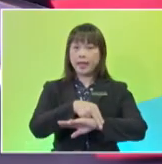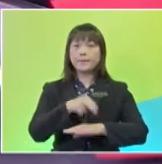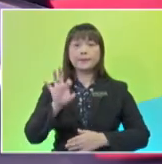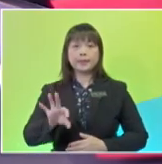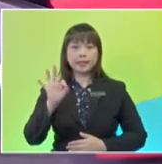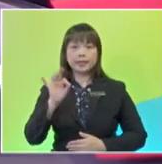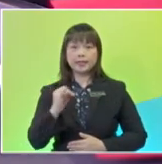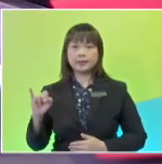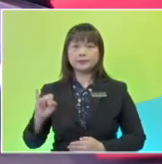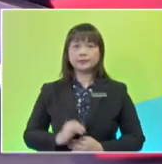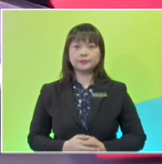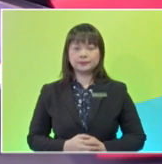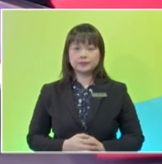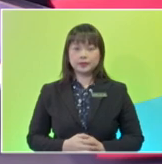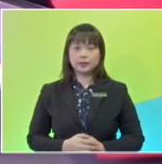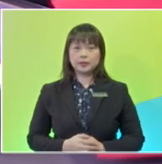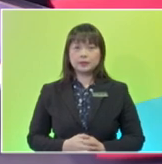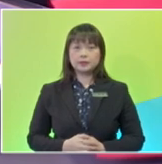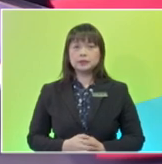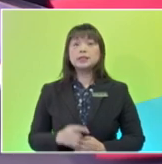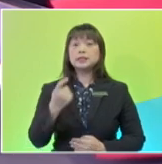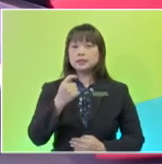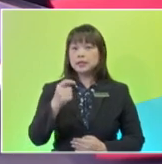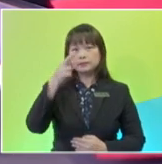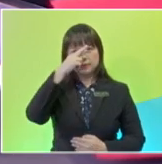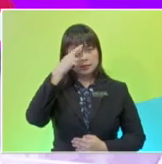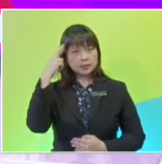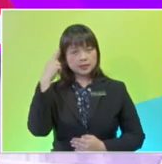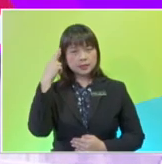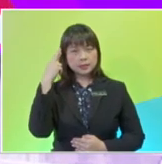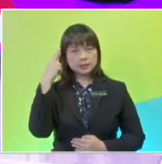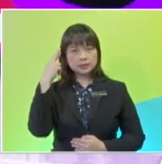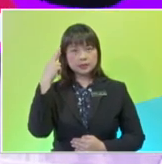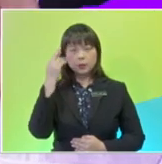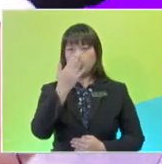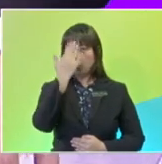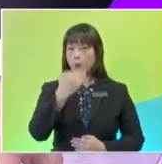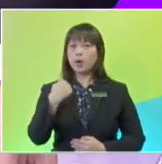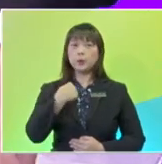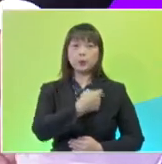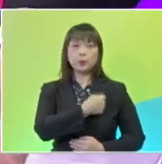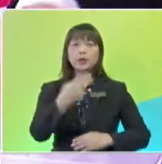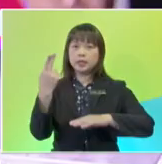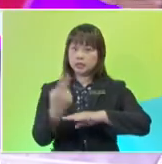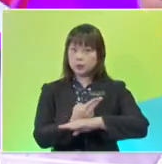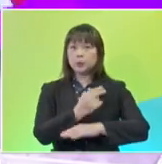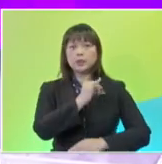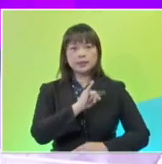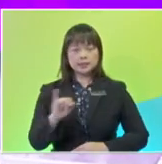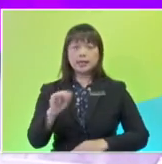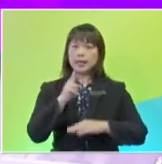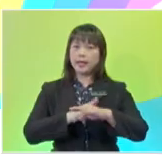the first experiment. The reason we're doing. The reason why we in this we are using this method, the hand picking method,